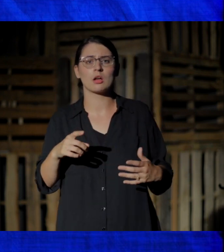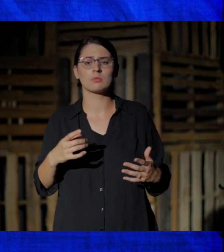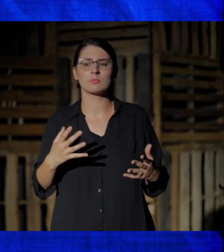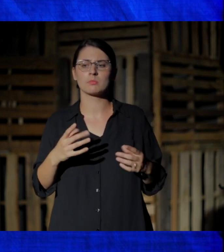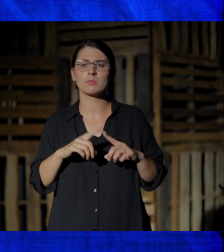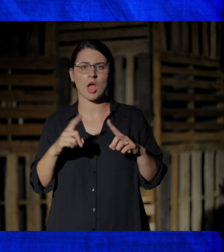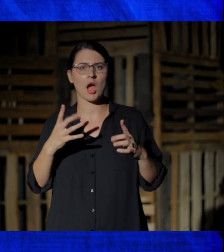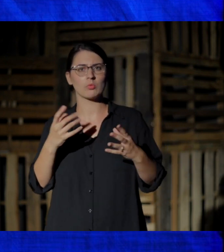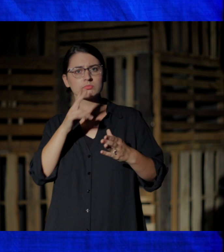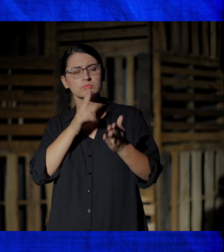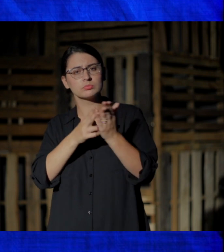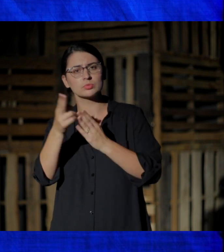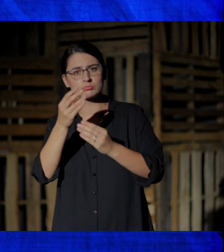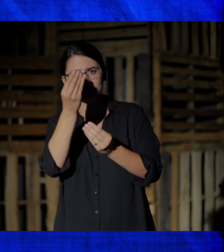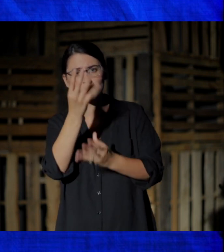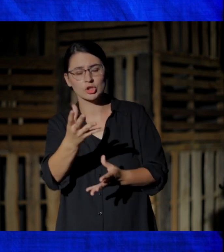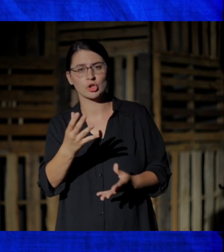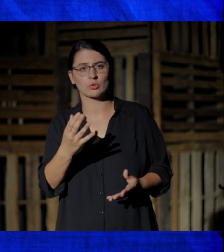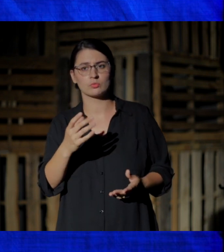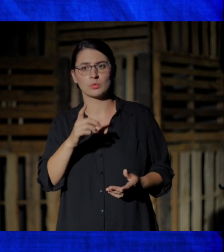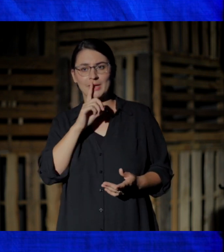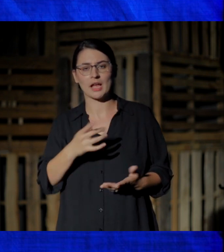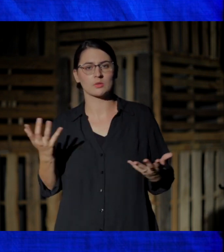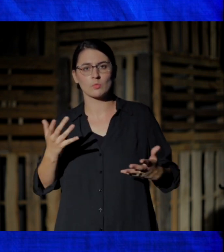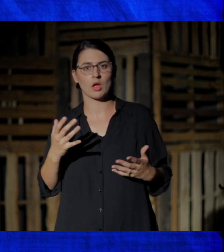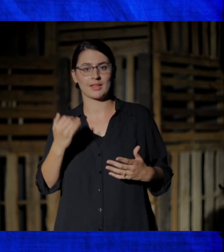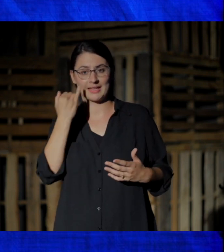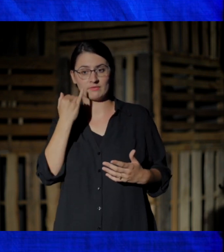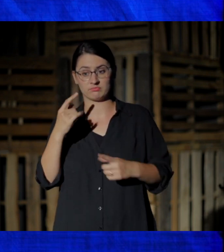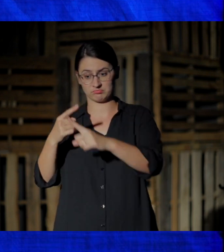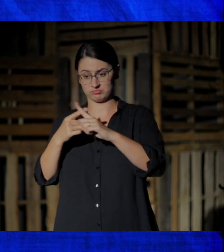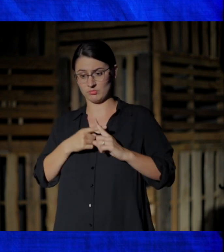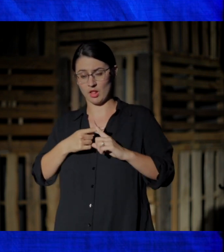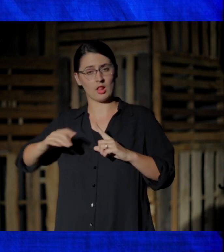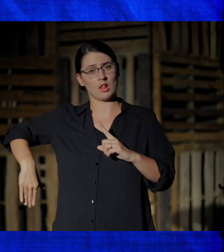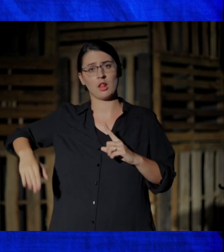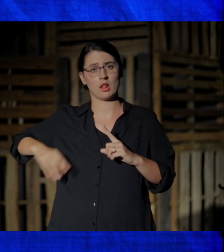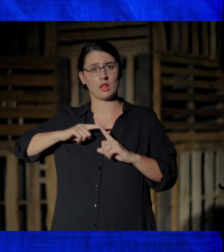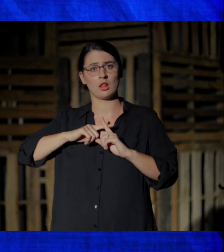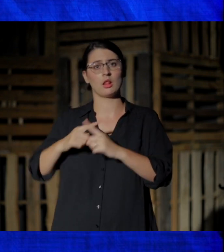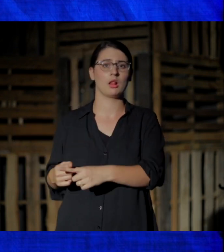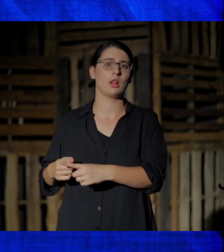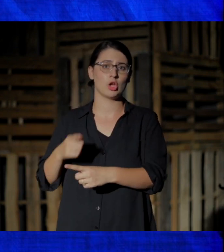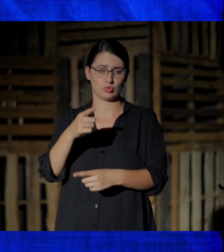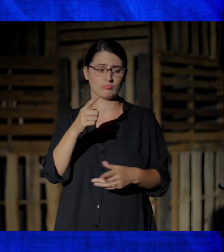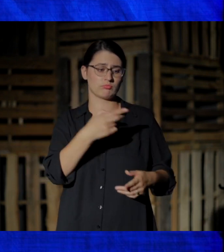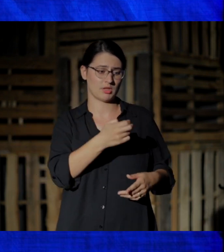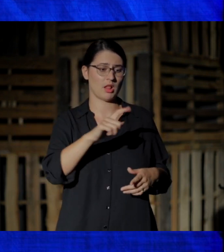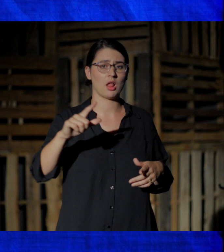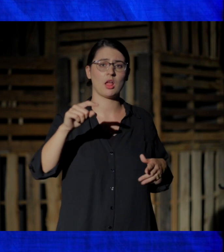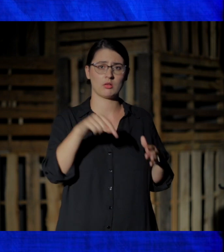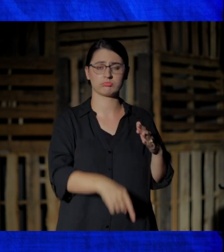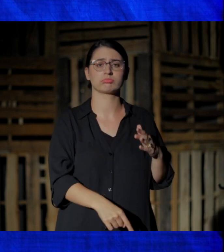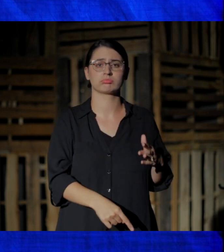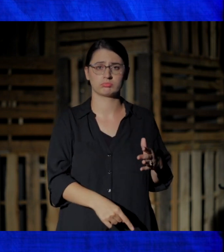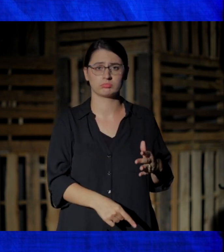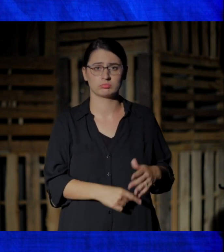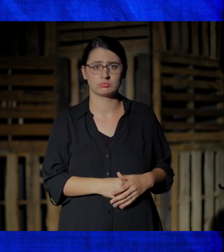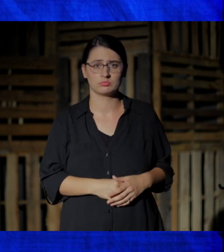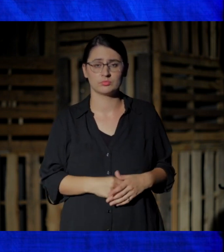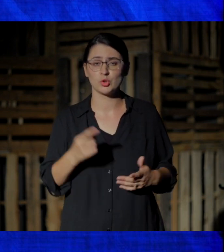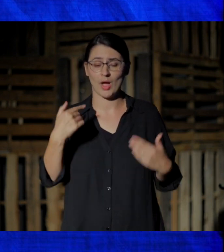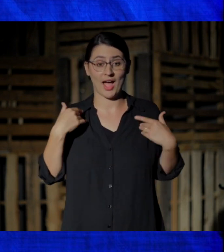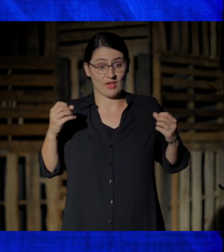reality. You have the opportunity right now, just like everyone else in the world, you have the opportunity right now